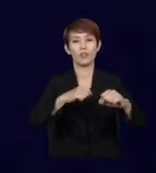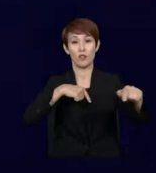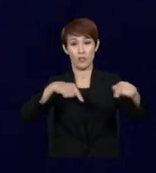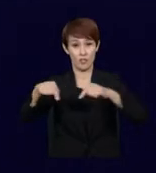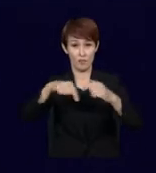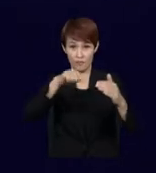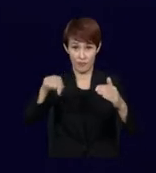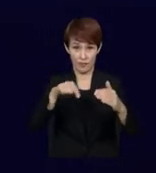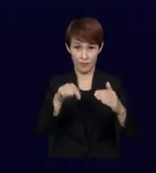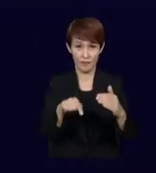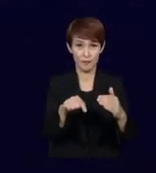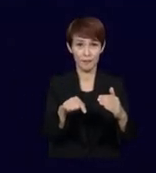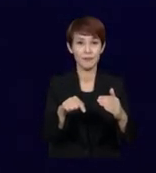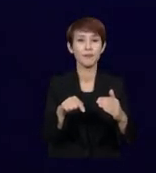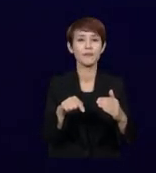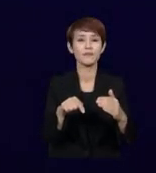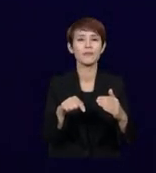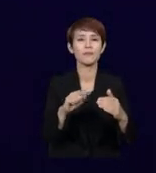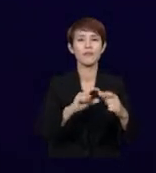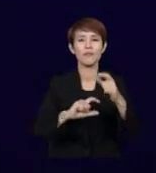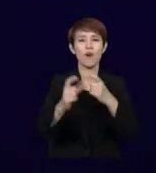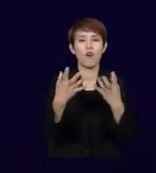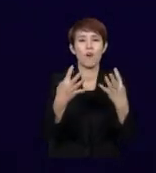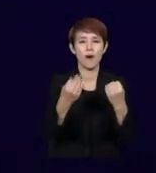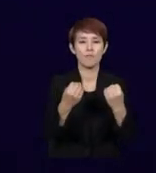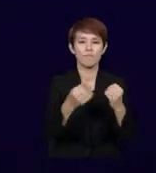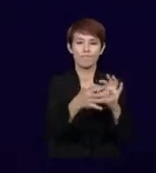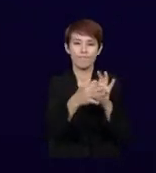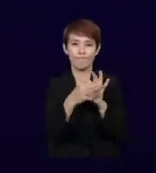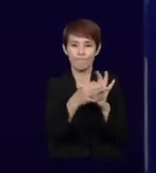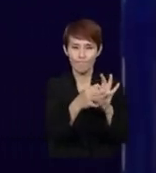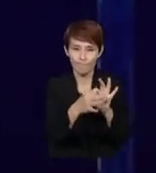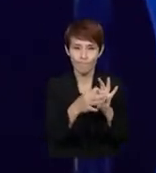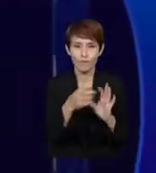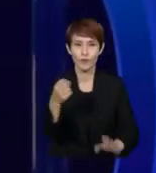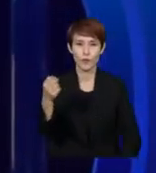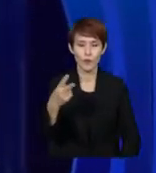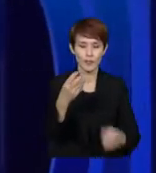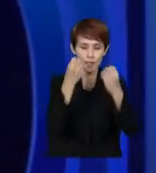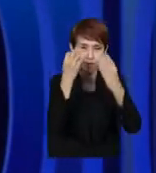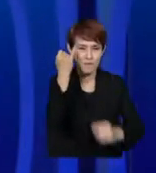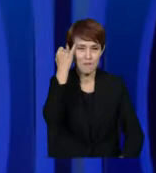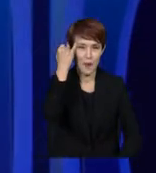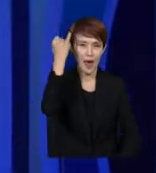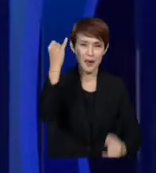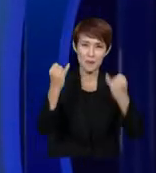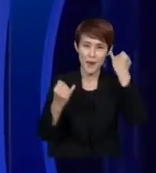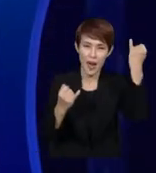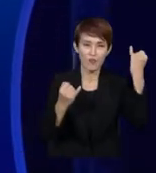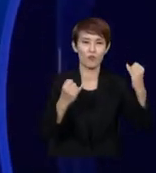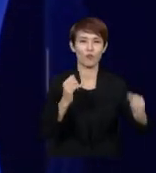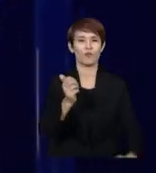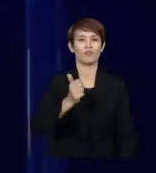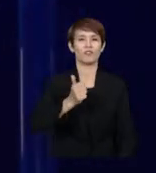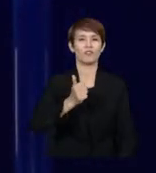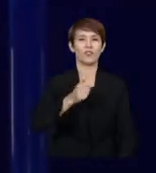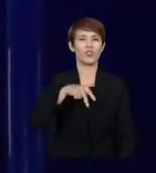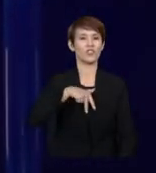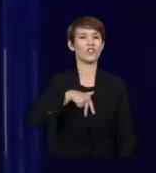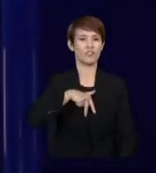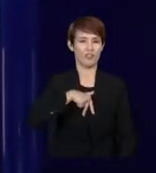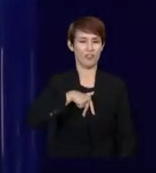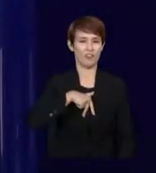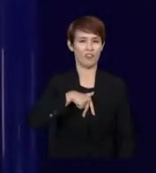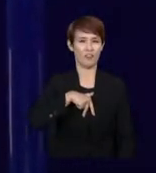more interests, new ideas, maybe even identities which haven't been recognized yet into the political arena and make